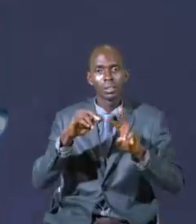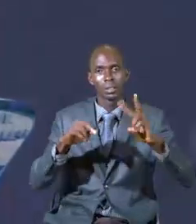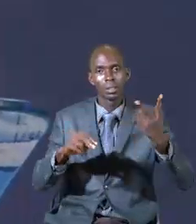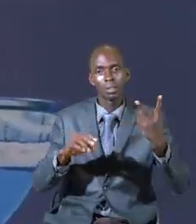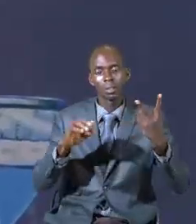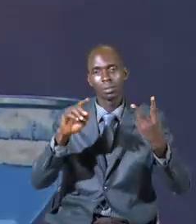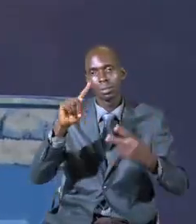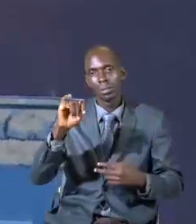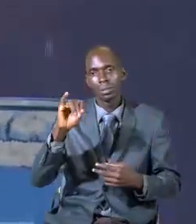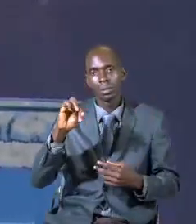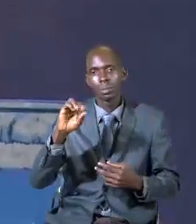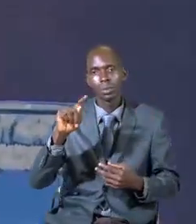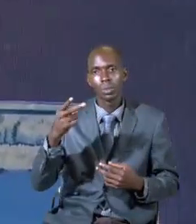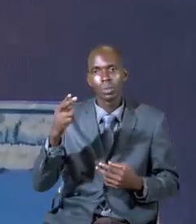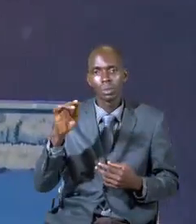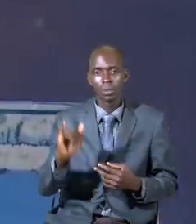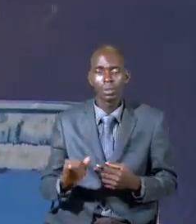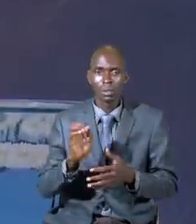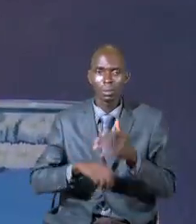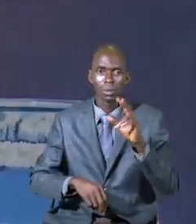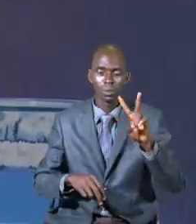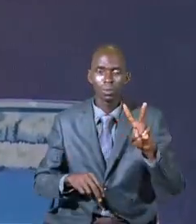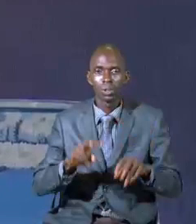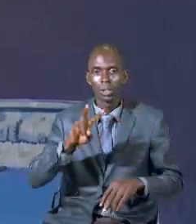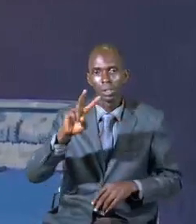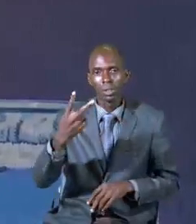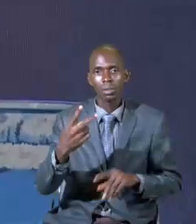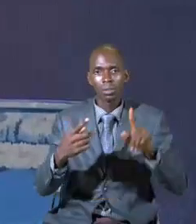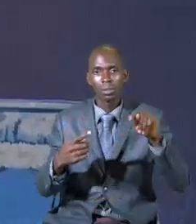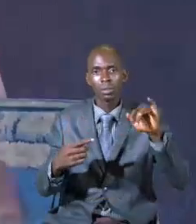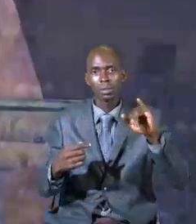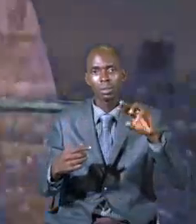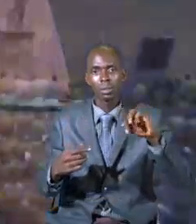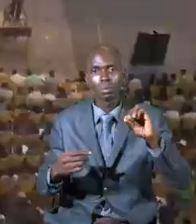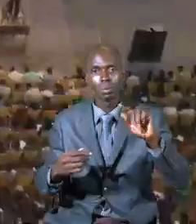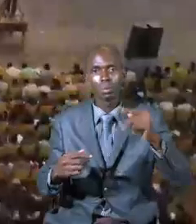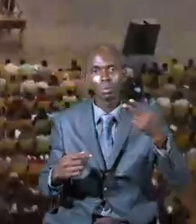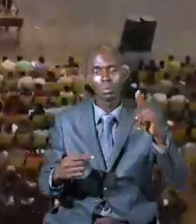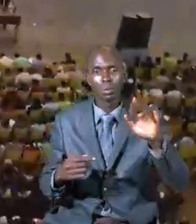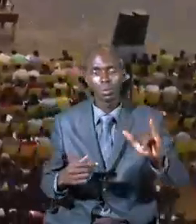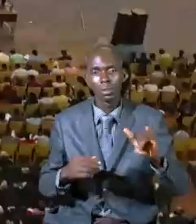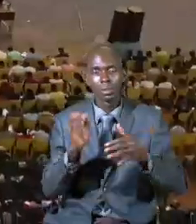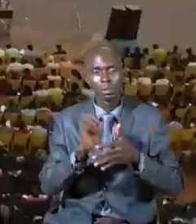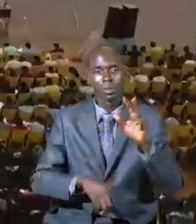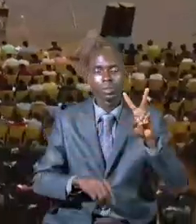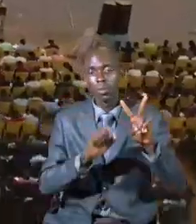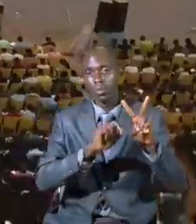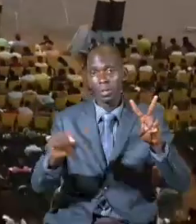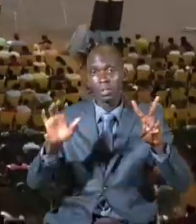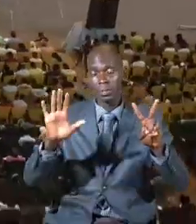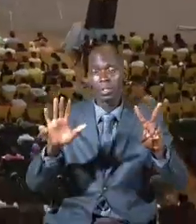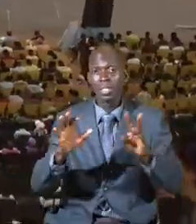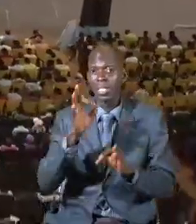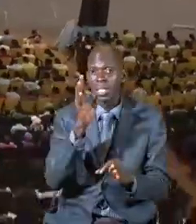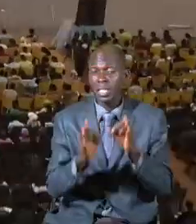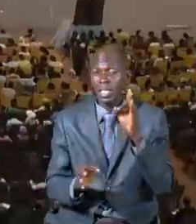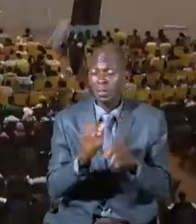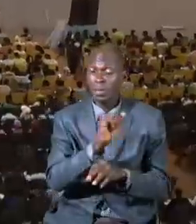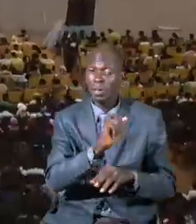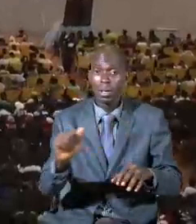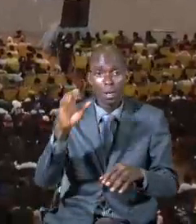from verse 5. 2 Timothy chapter 2, verse 5. If a man also strive